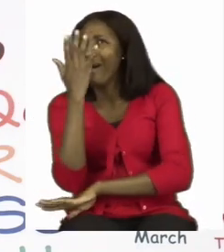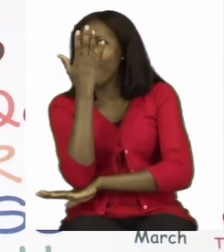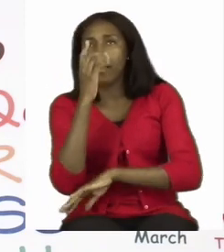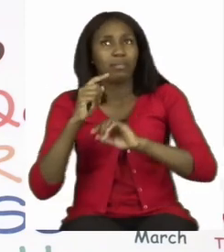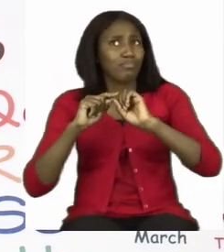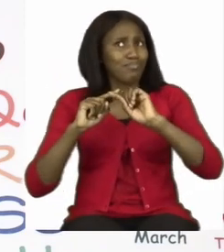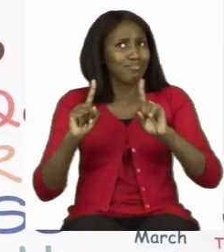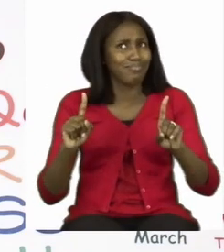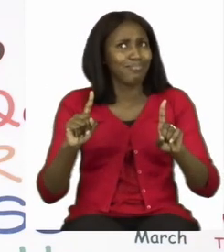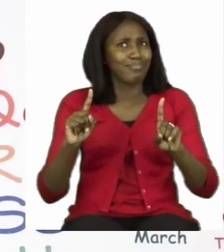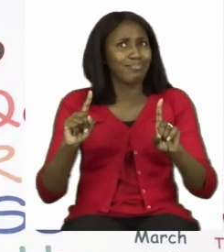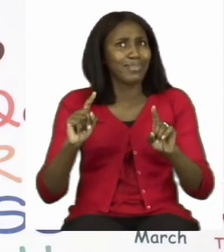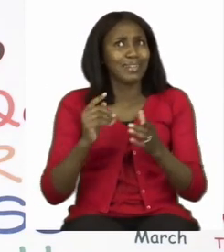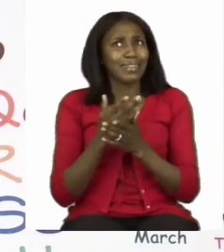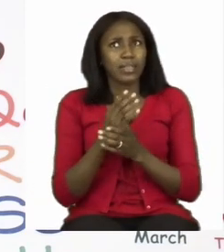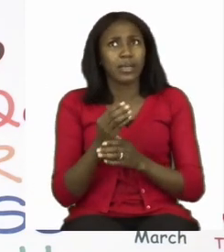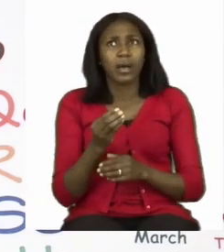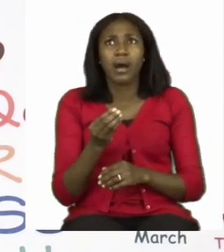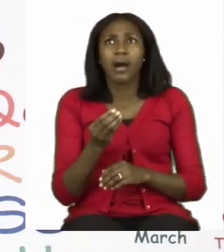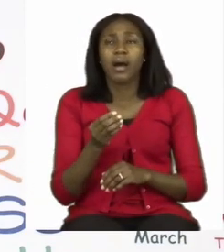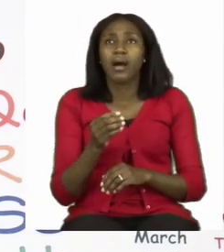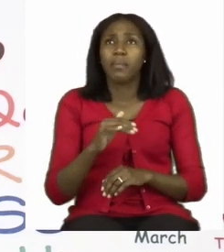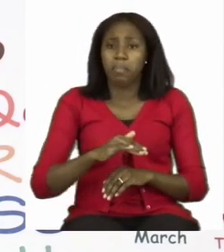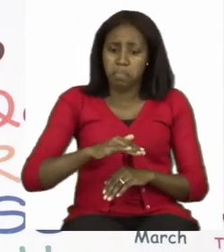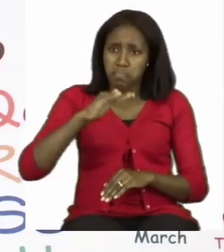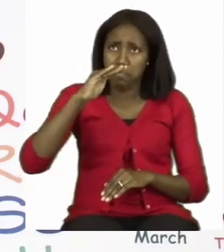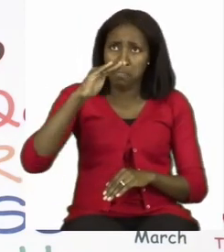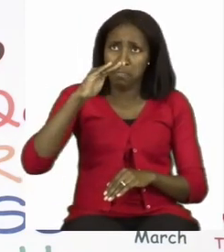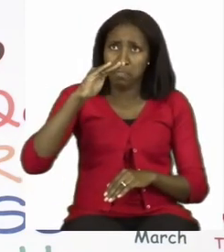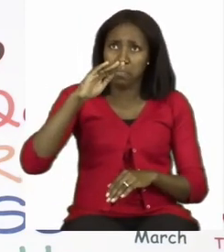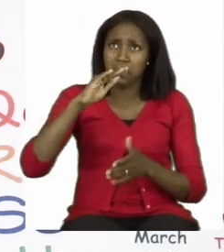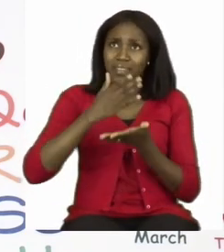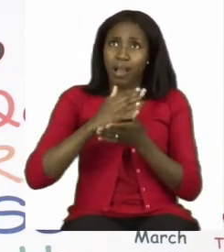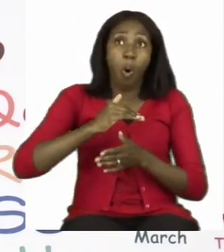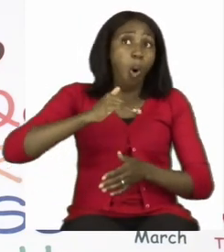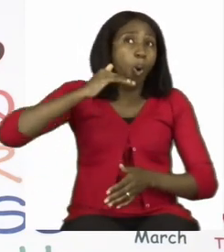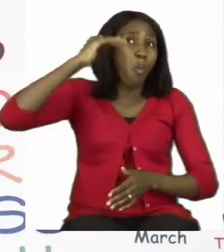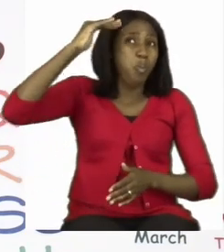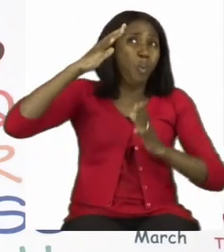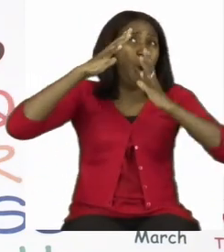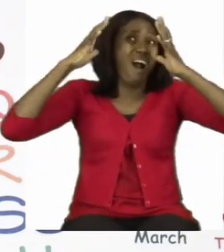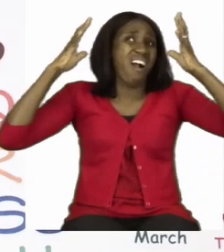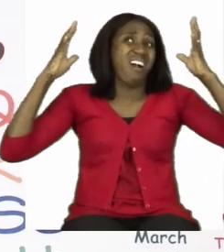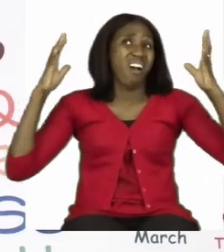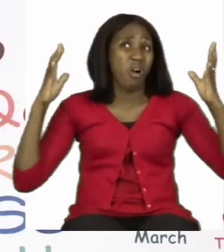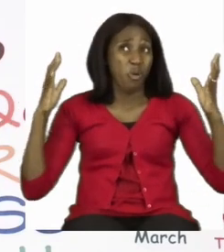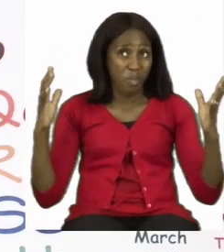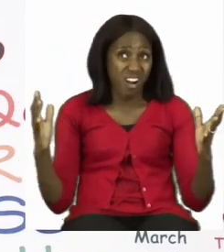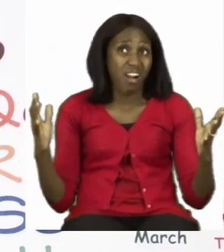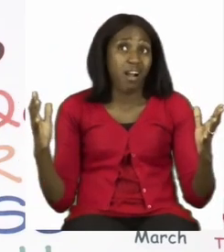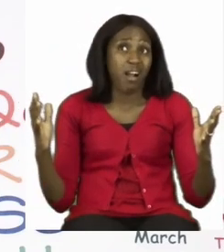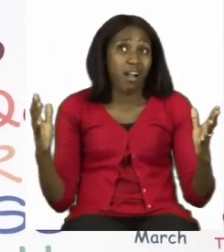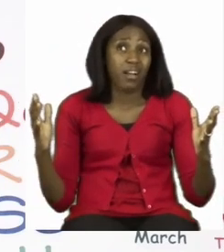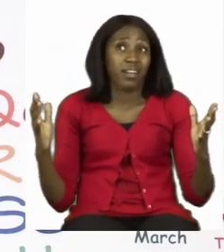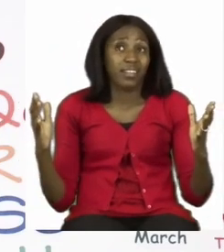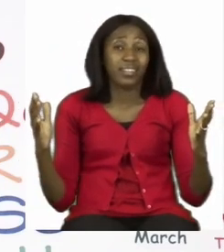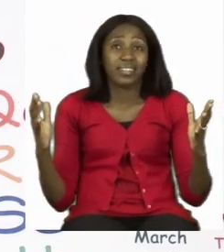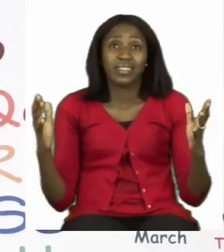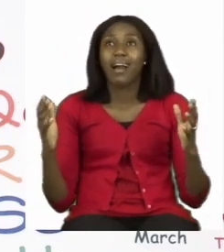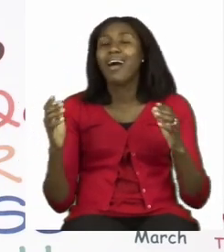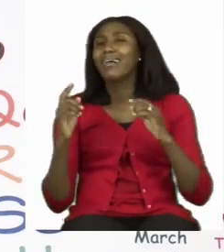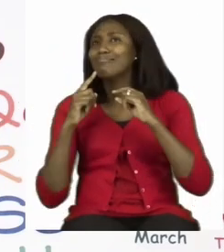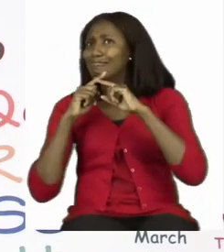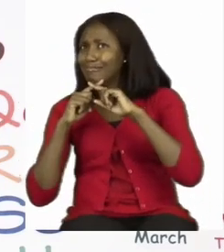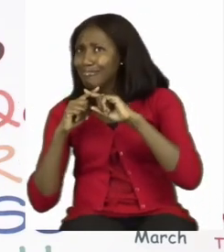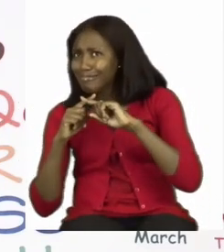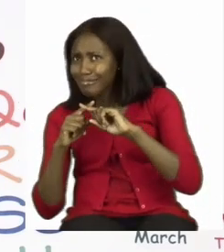trees are still growing, so they're small. Other trees are so big, and there are different